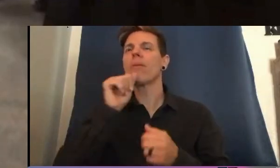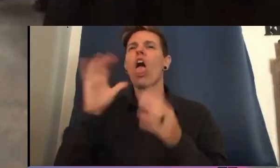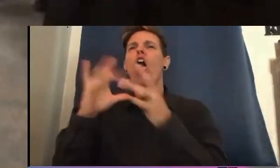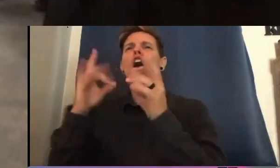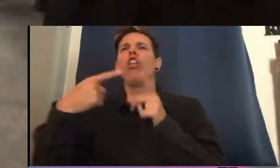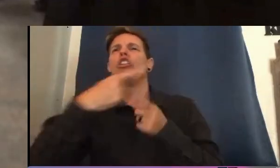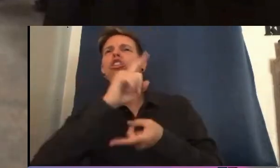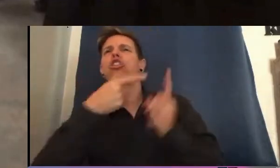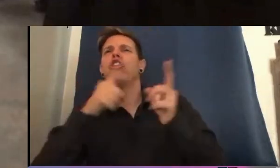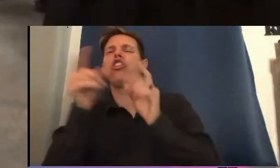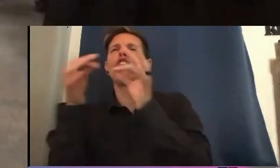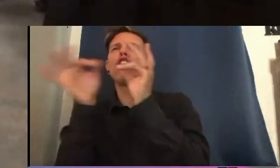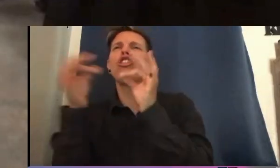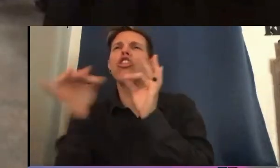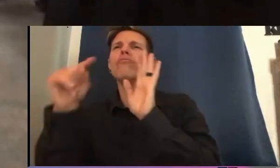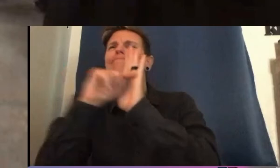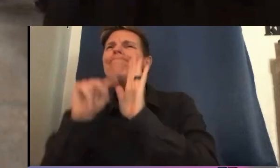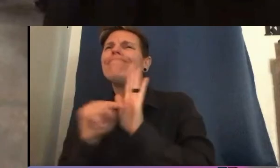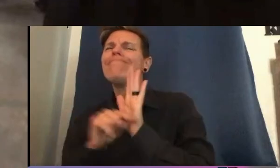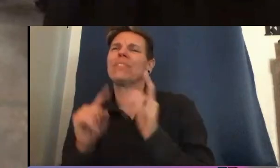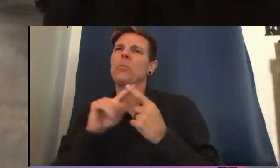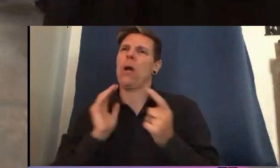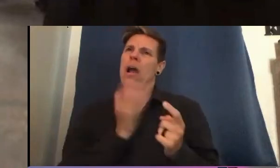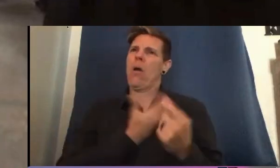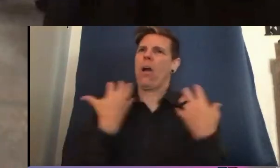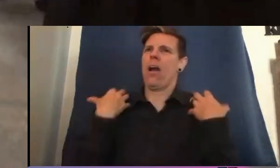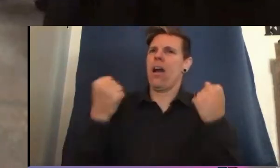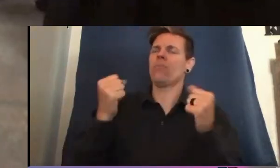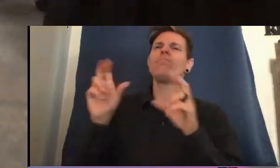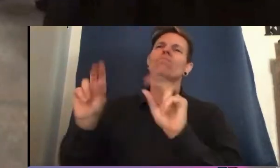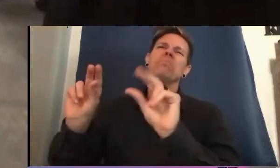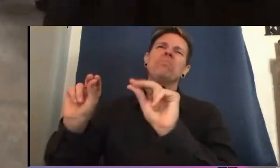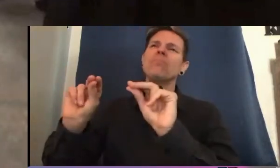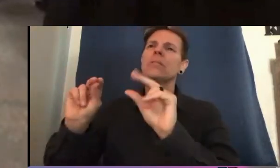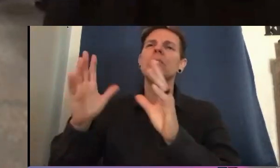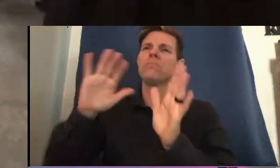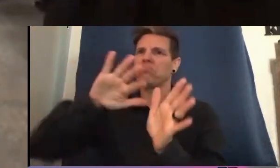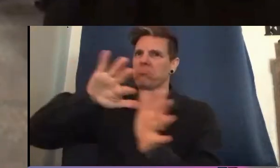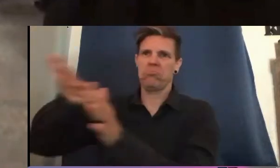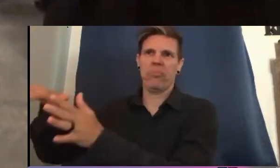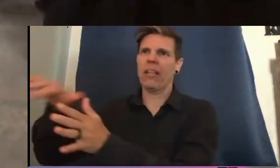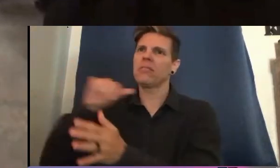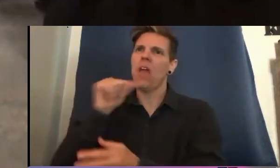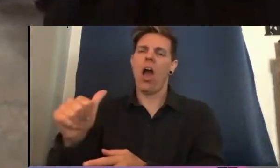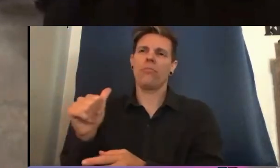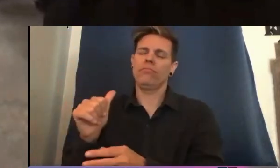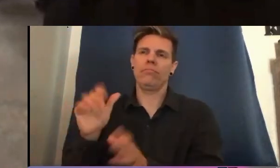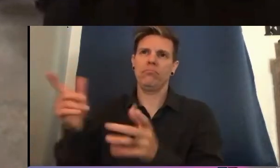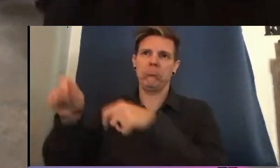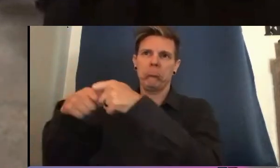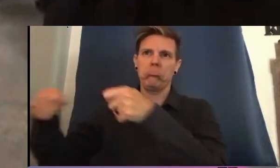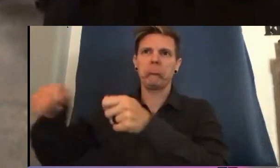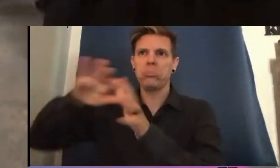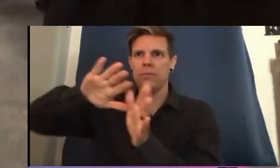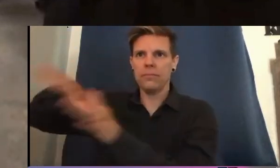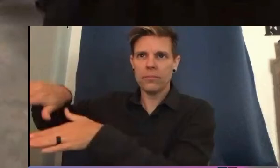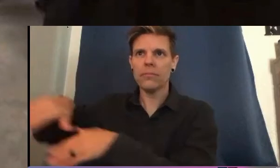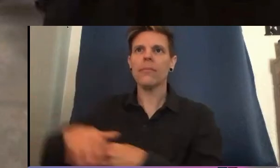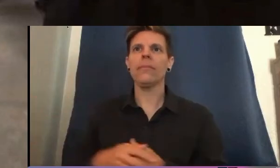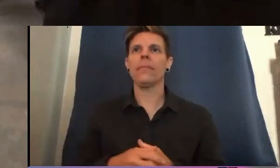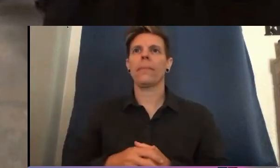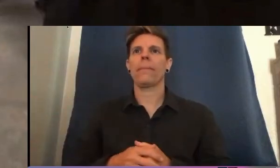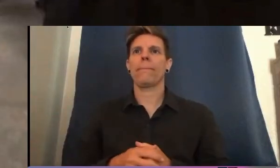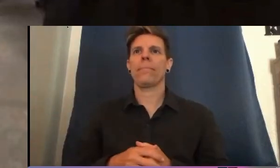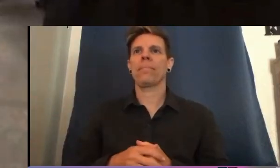I guess I've said enough on that. So anyway, we have 9, 10 perhaps people who wish